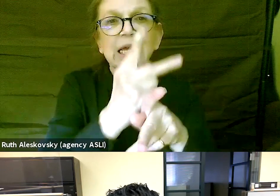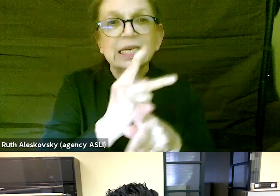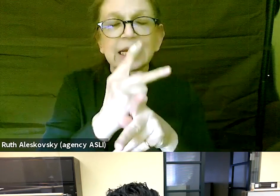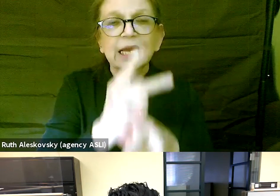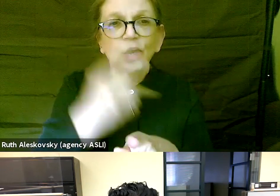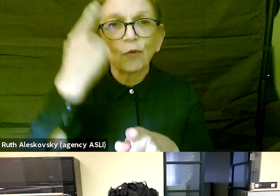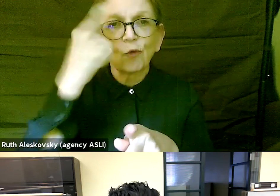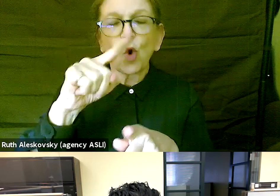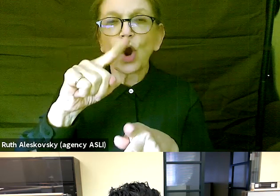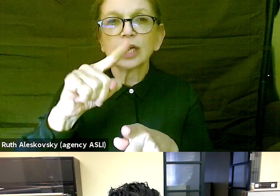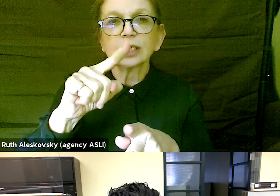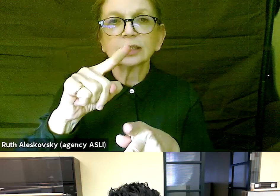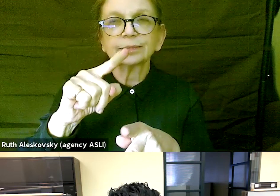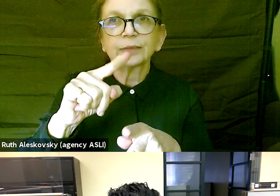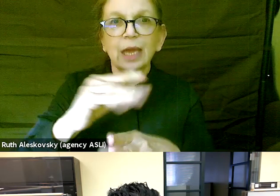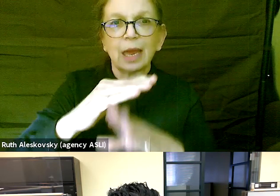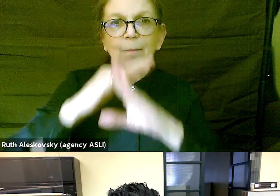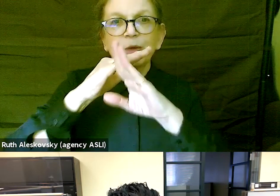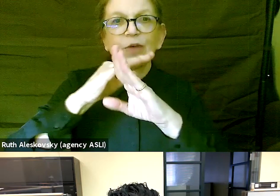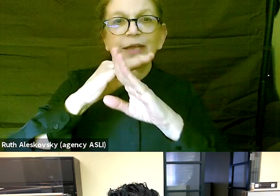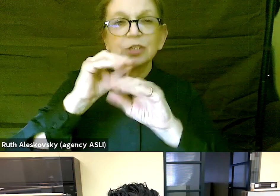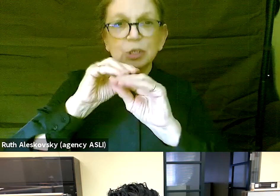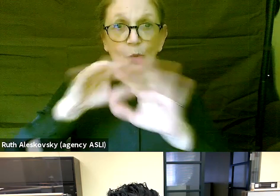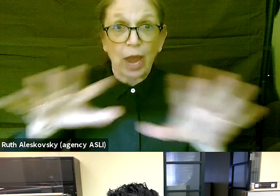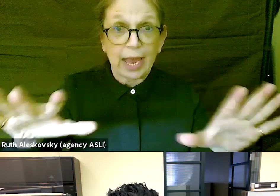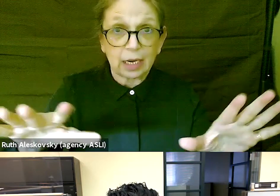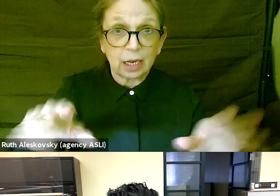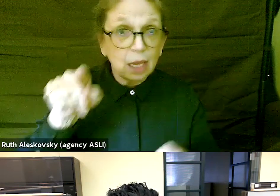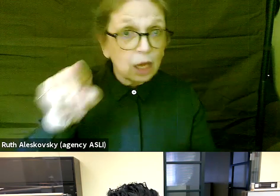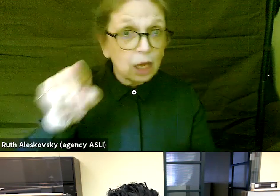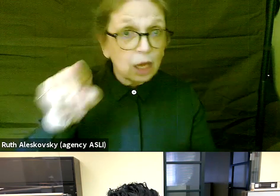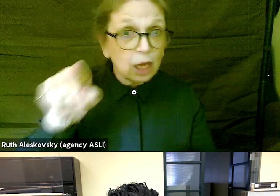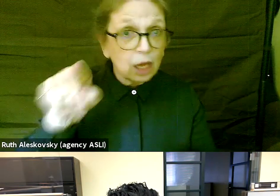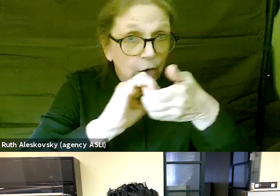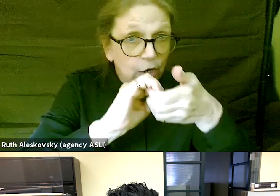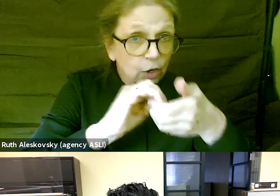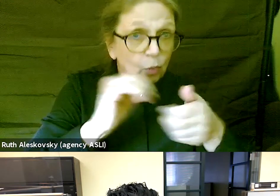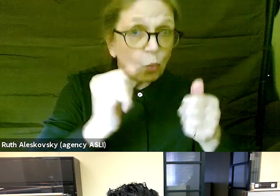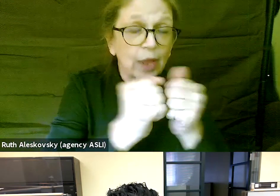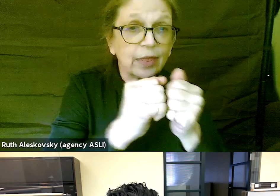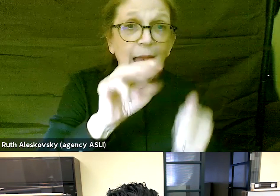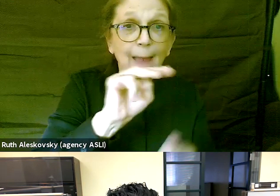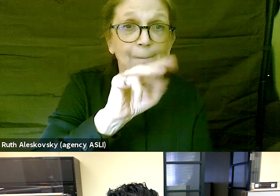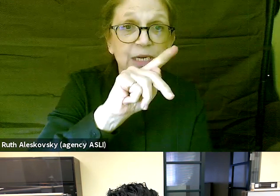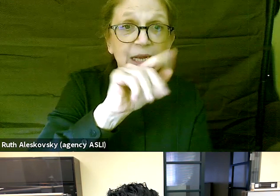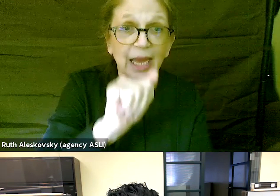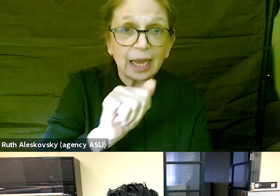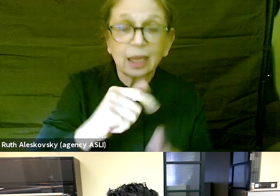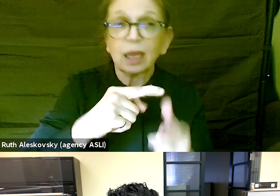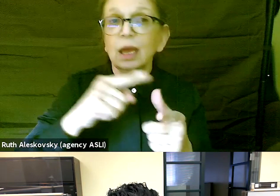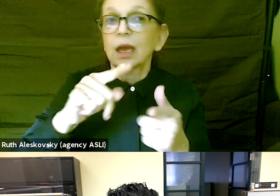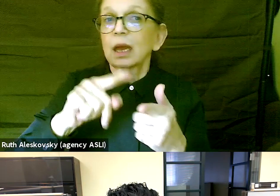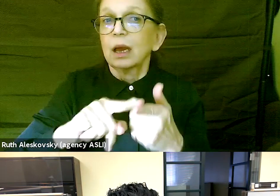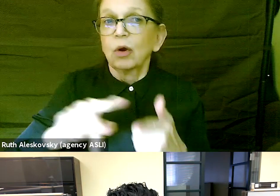of the virus. Have you been able to partner with the MTA or police to enforce mask wearing in public? Seems the mayor